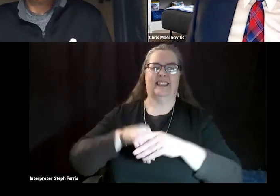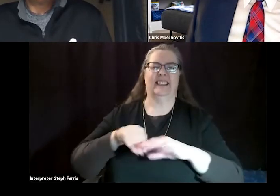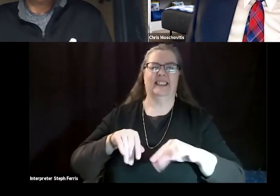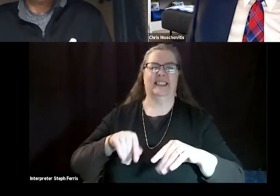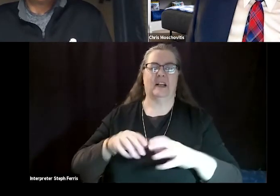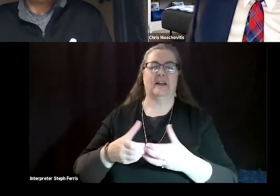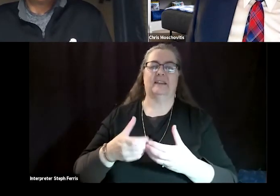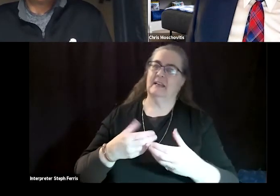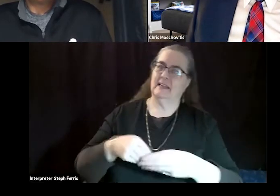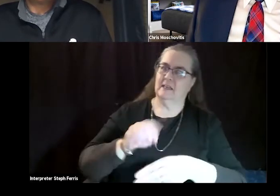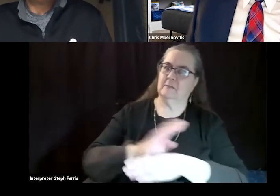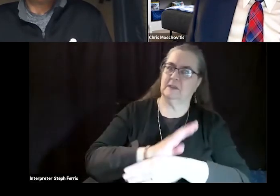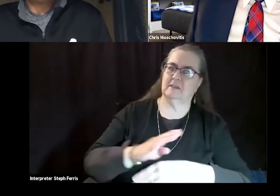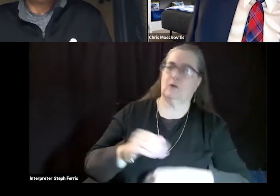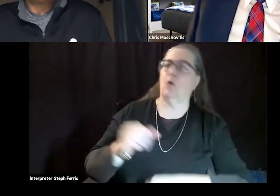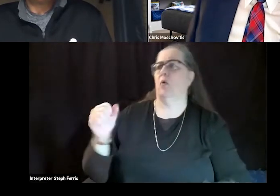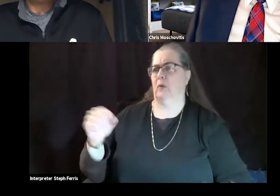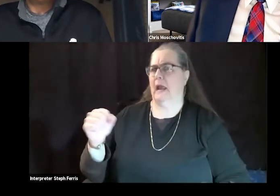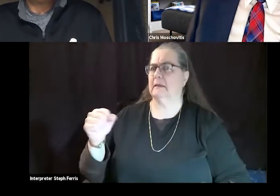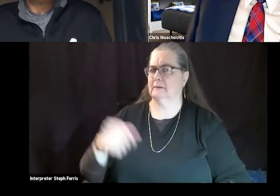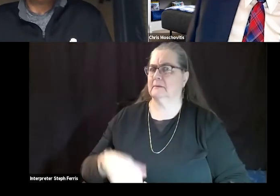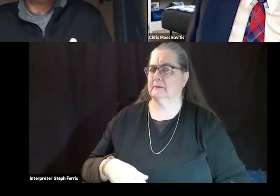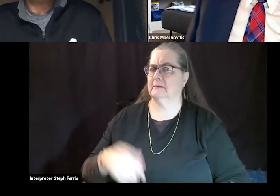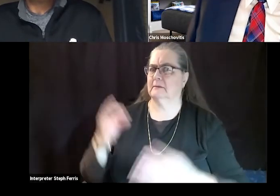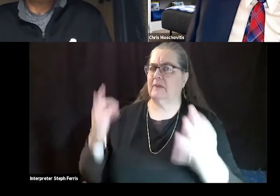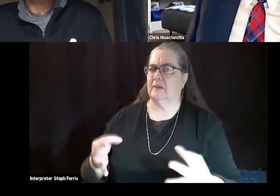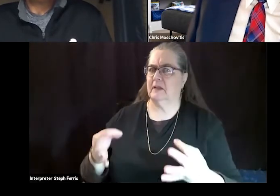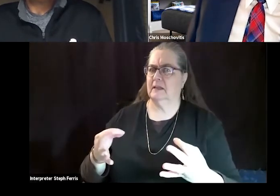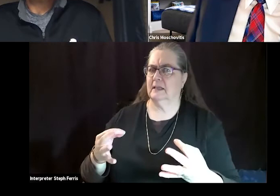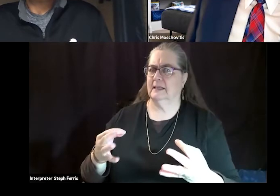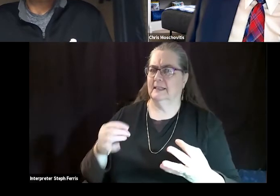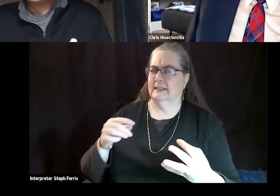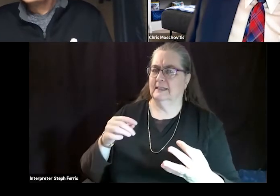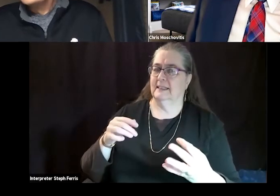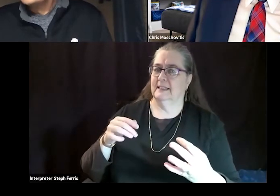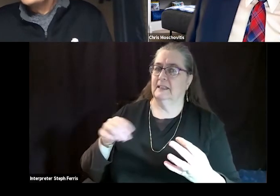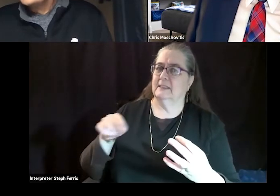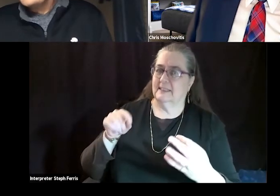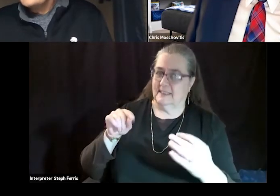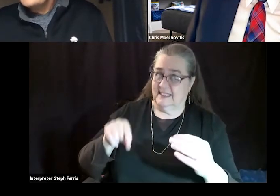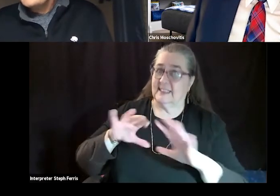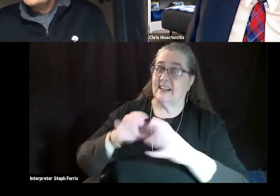Absolutely should be the concern of this class. Again, this class represents the future, and it is a great future.